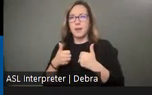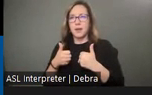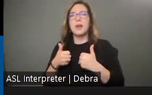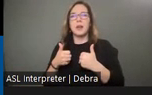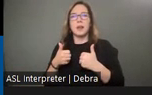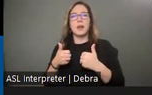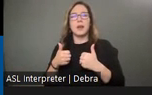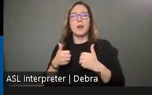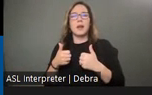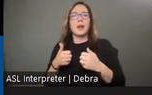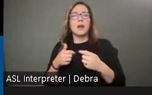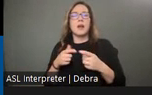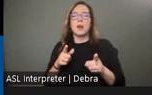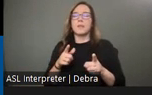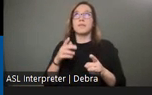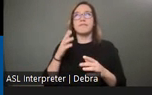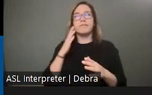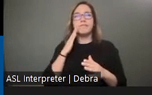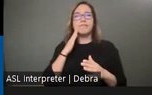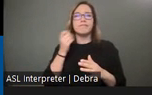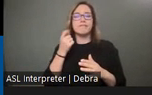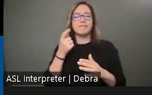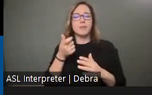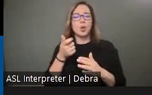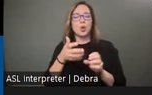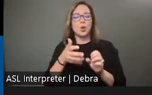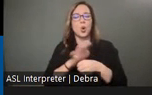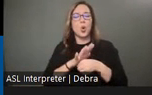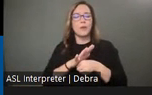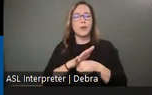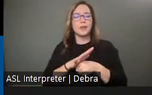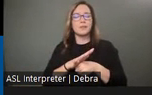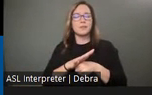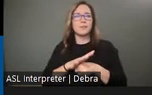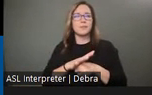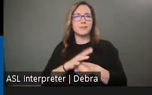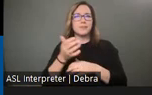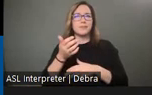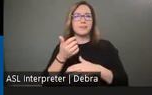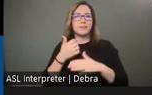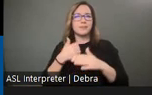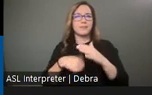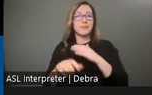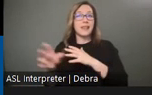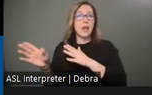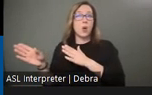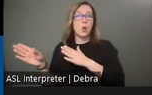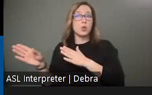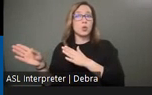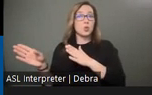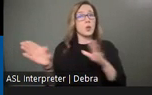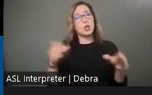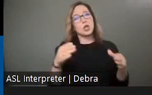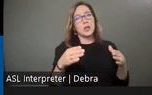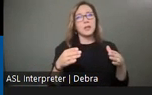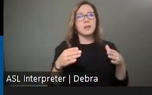declarations. They're still exactly under the same guidance they've been in since the beginning of COVID. Shifted us back towards